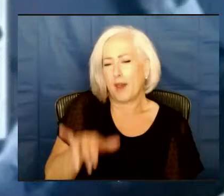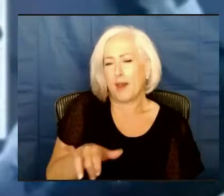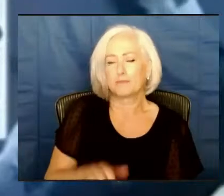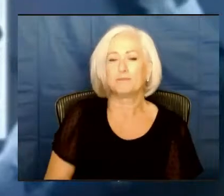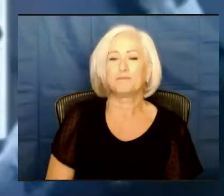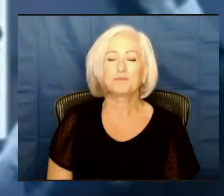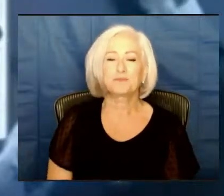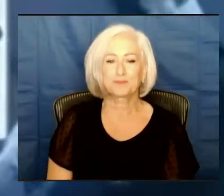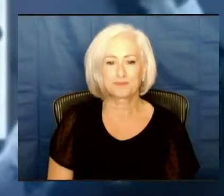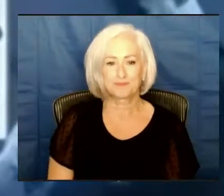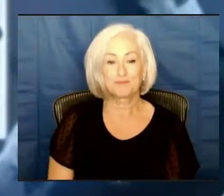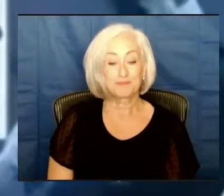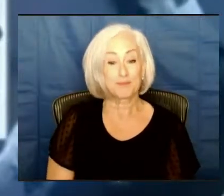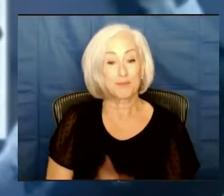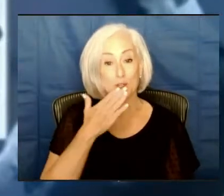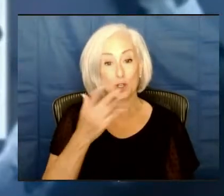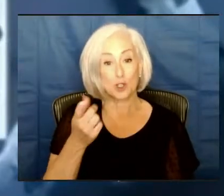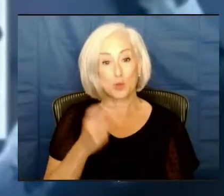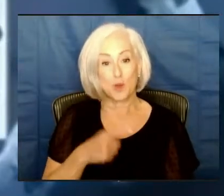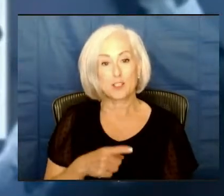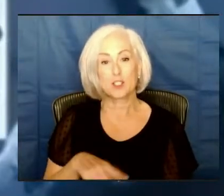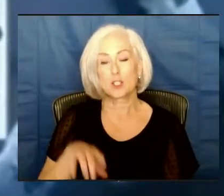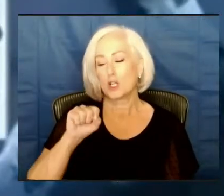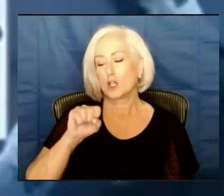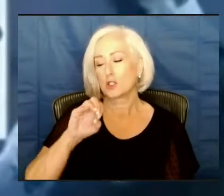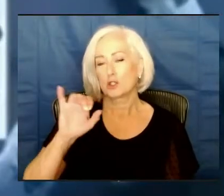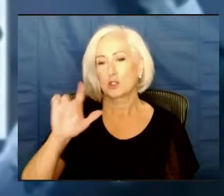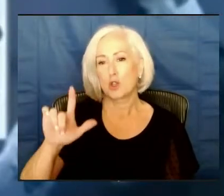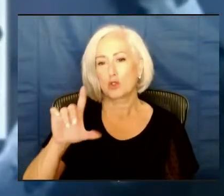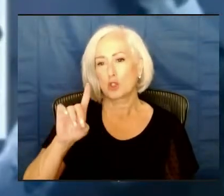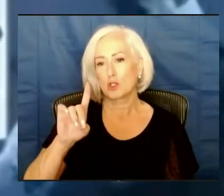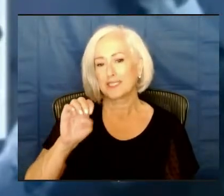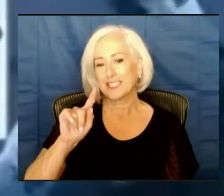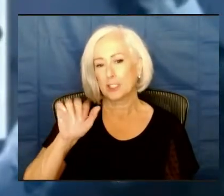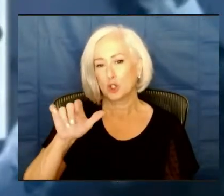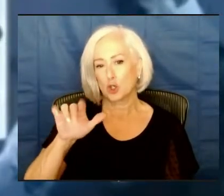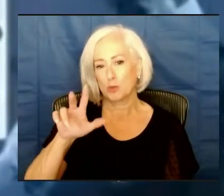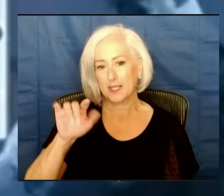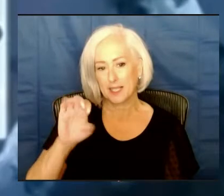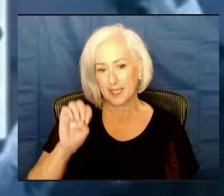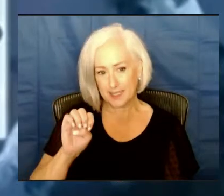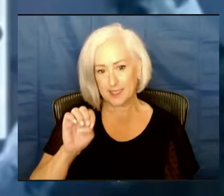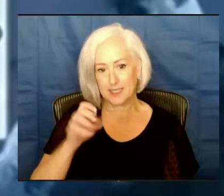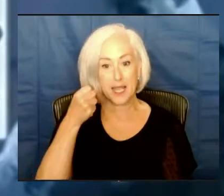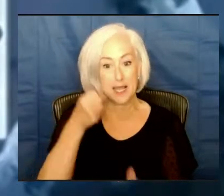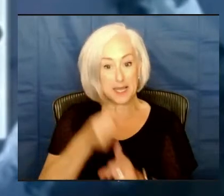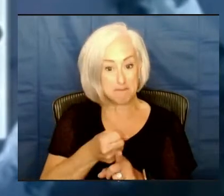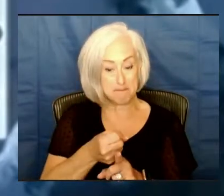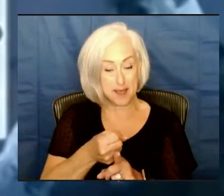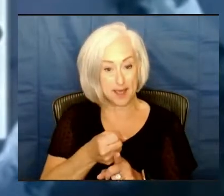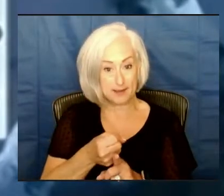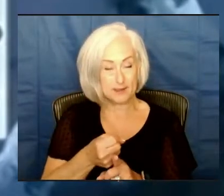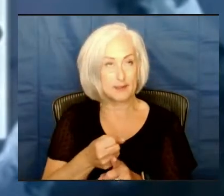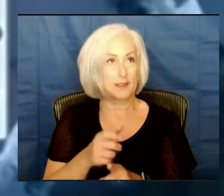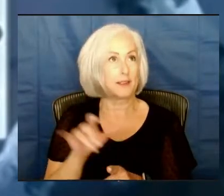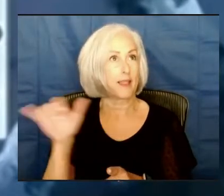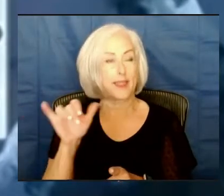Oh, great question. So social determinants of health are those things that impact us, whether it's housing,